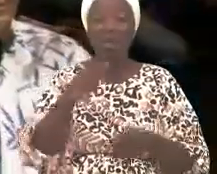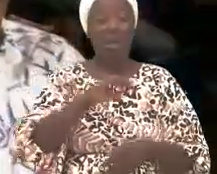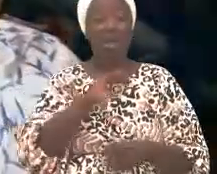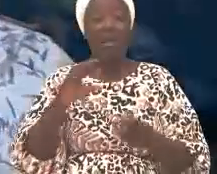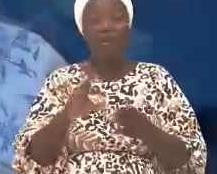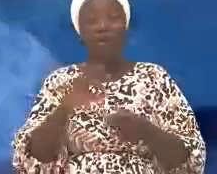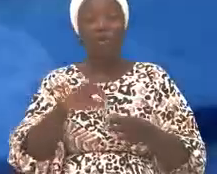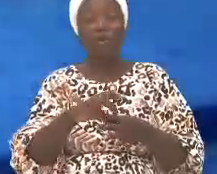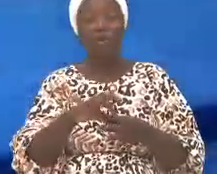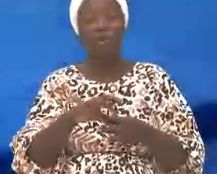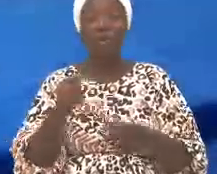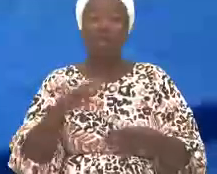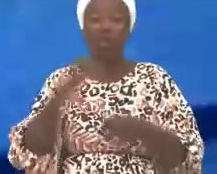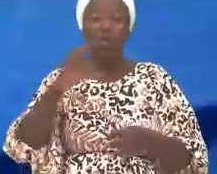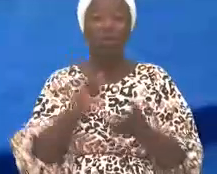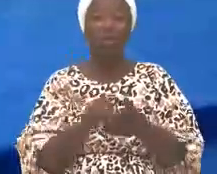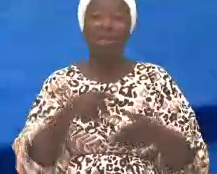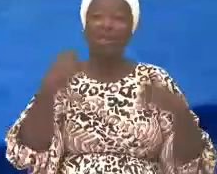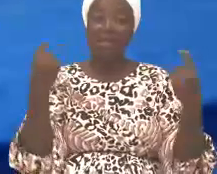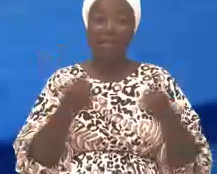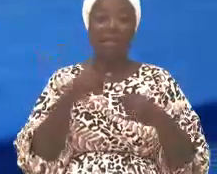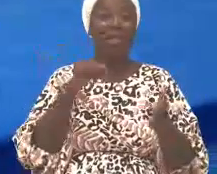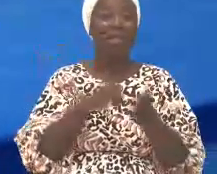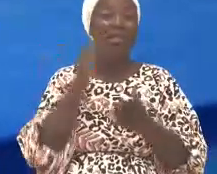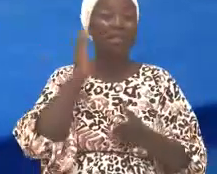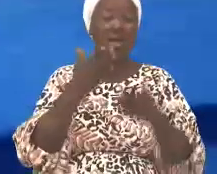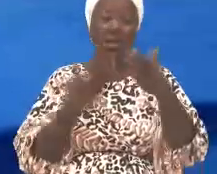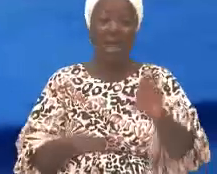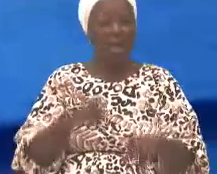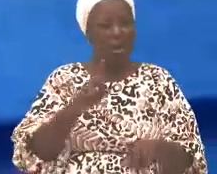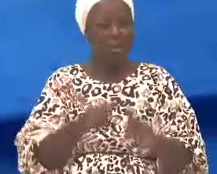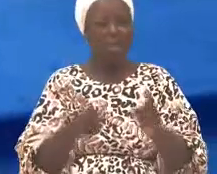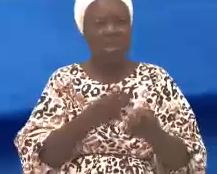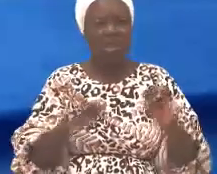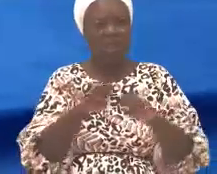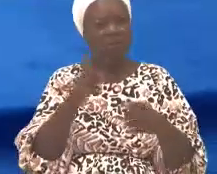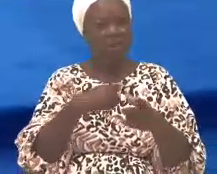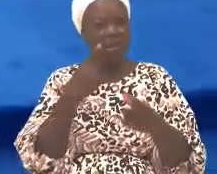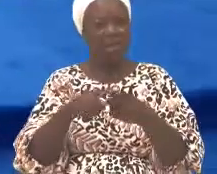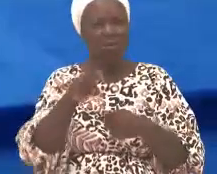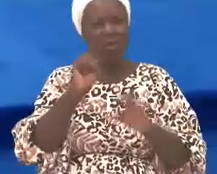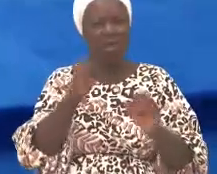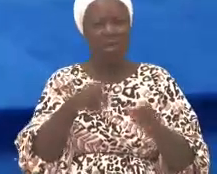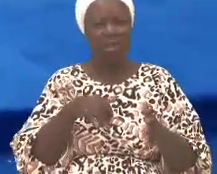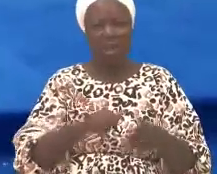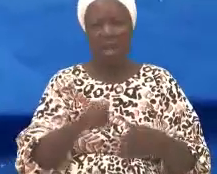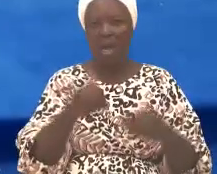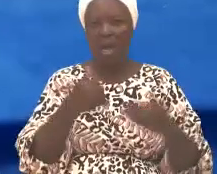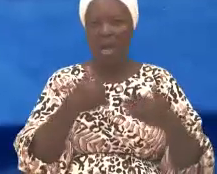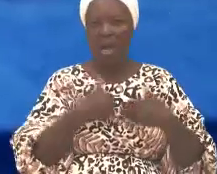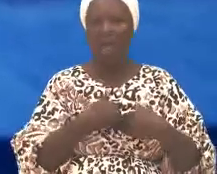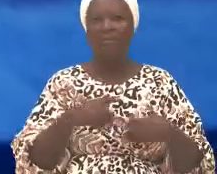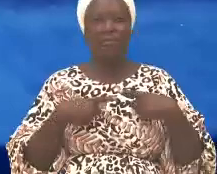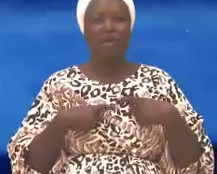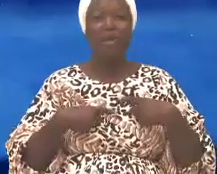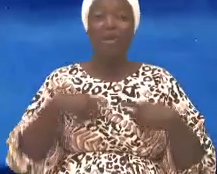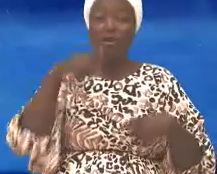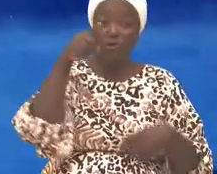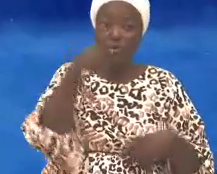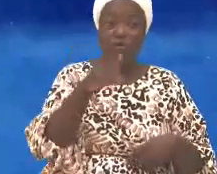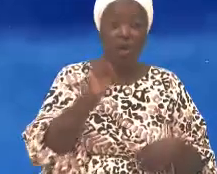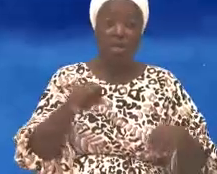sinneth, it shall die. But even then, you can still have life. I said, you can